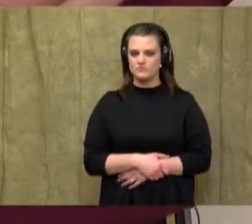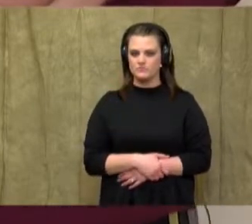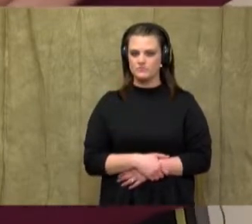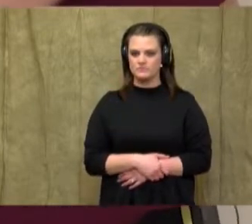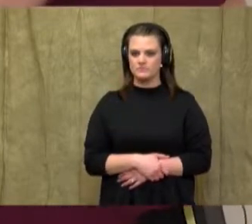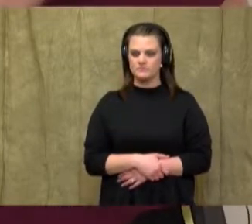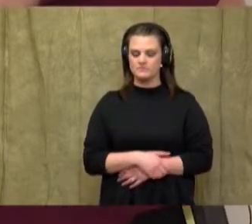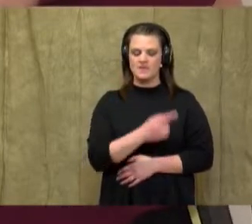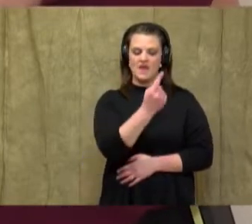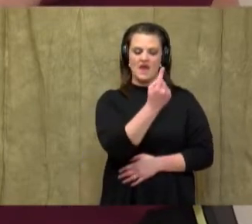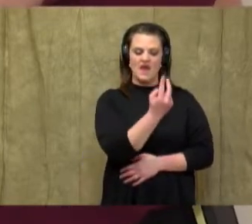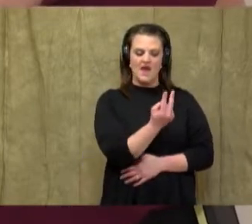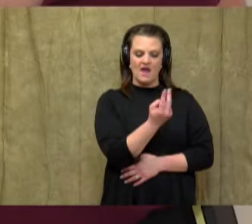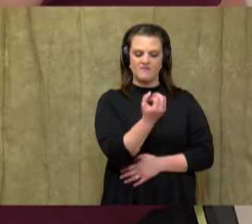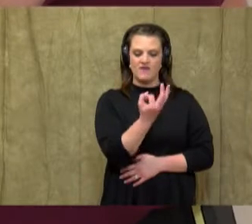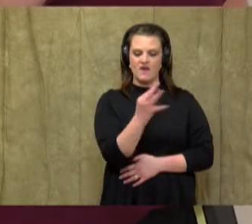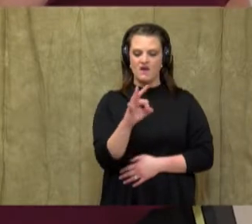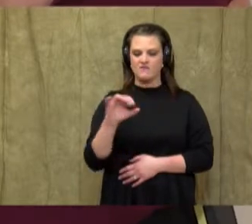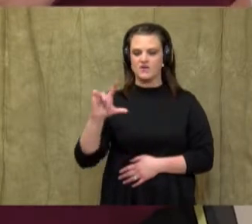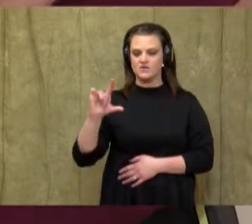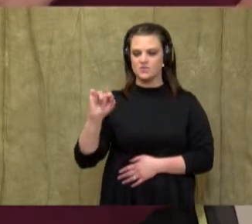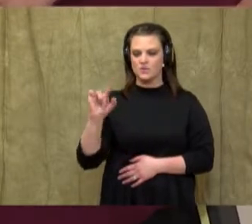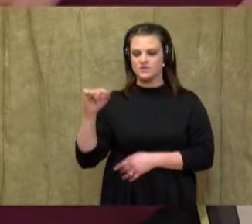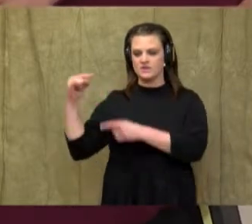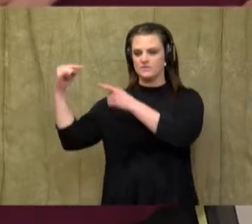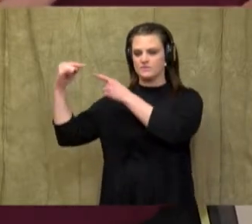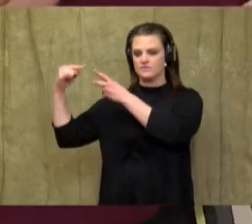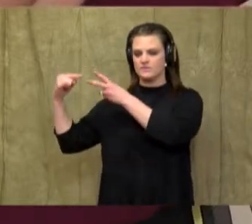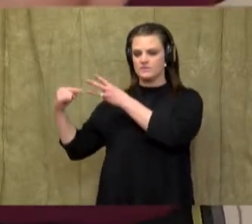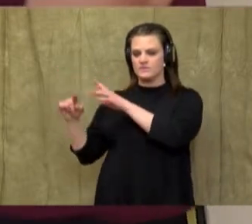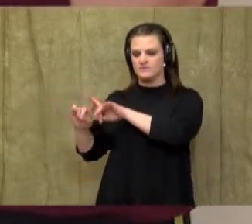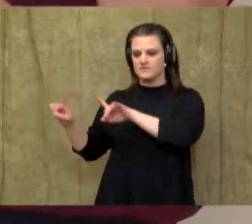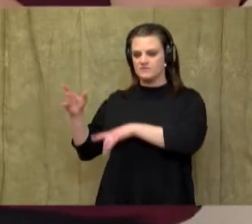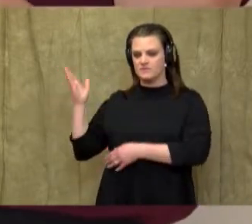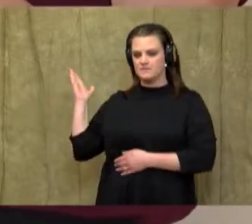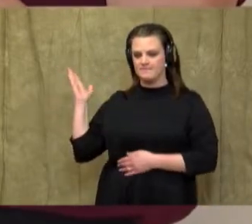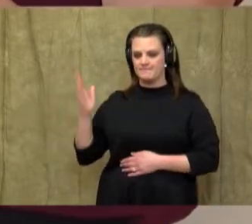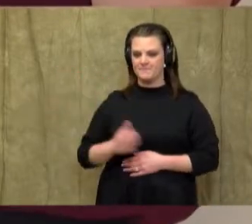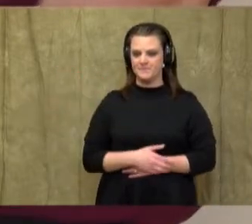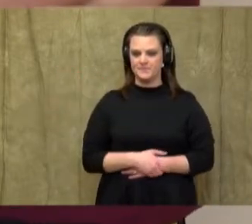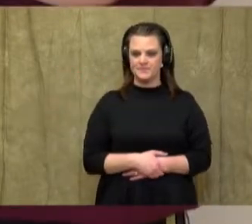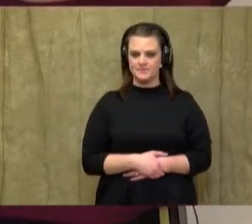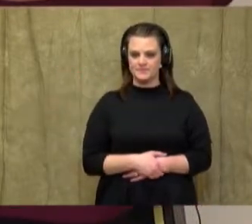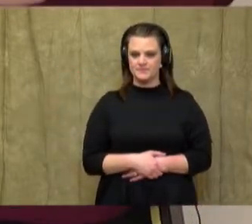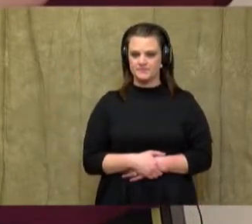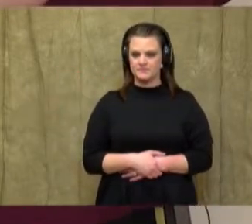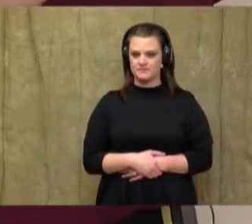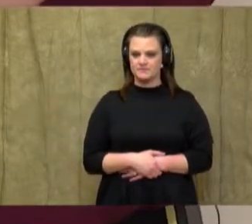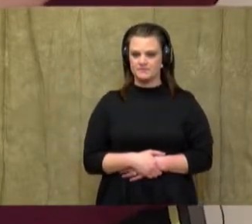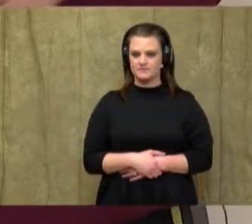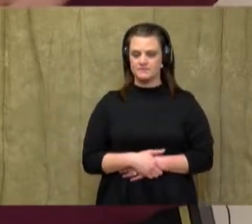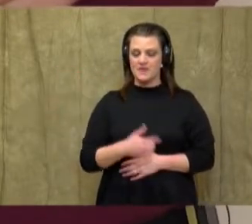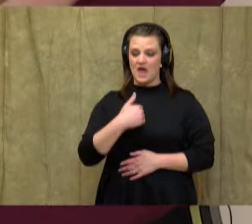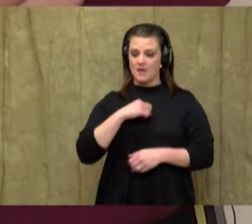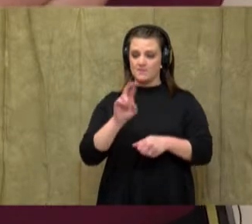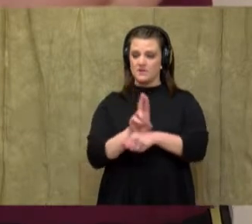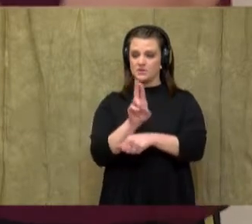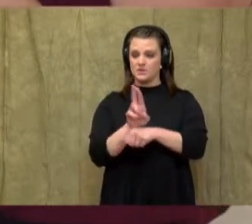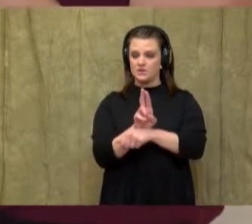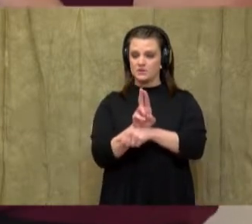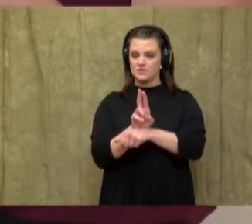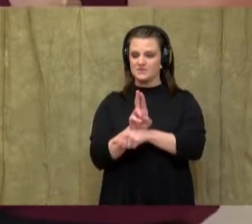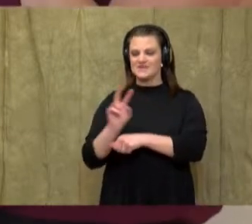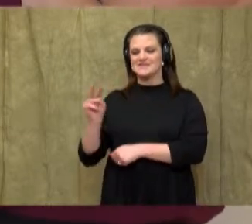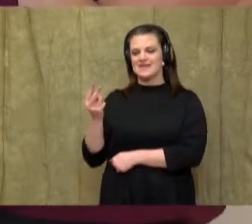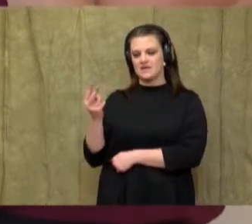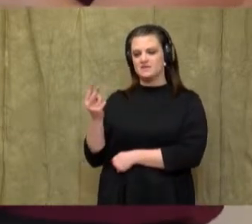this. Half of 20 can look like this. I'm going to use